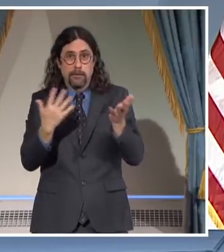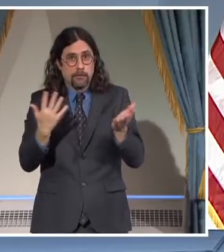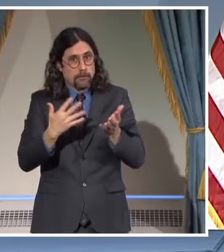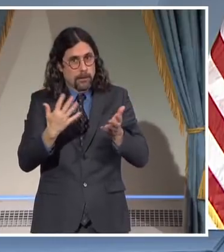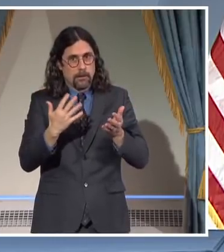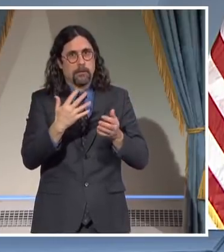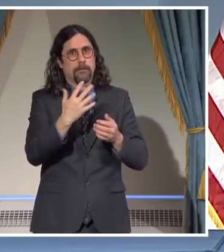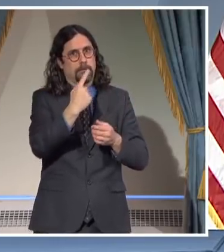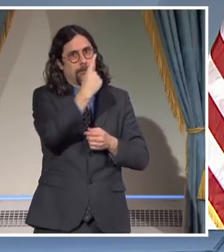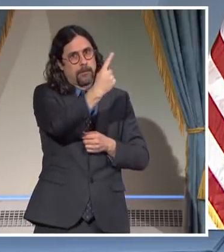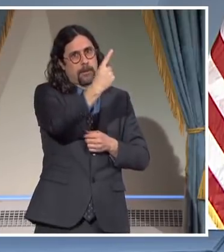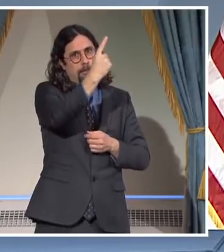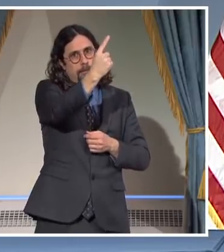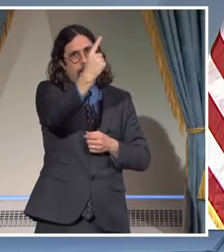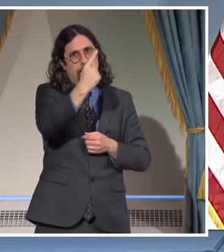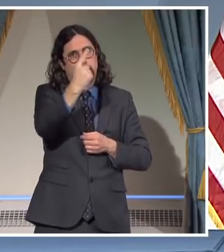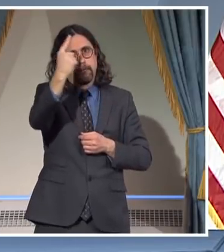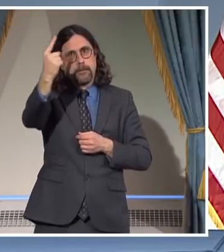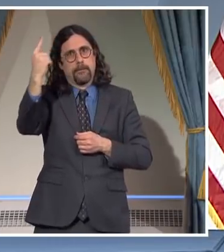Kathleen. Kathleen, can you hear us?